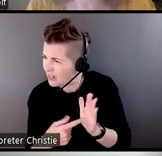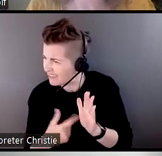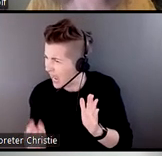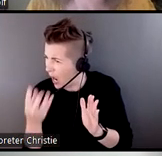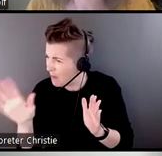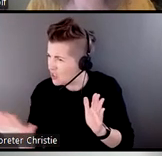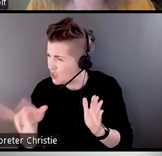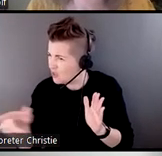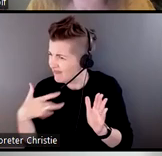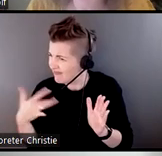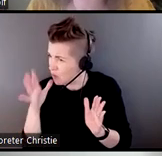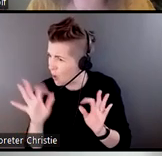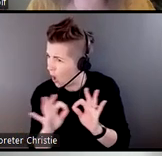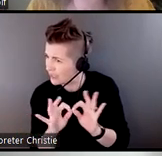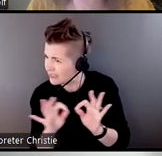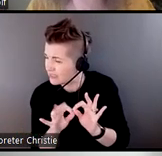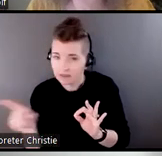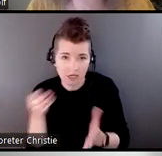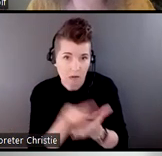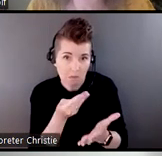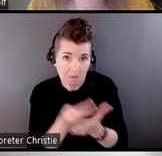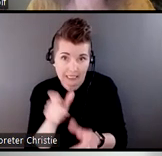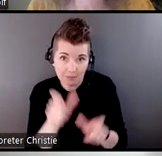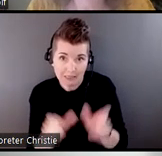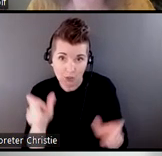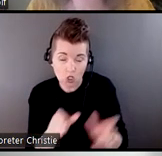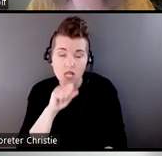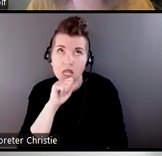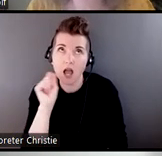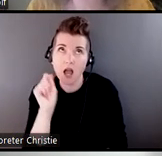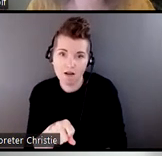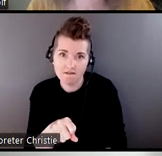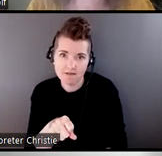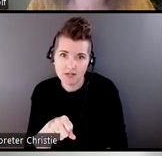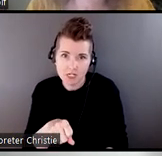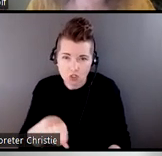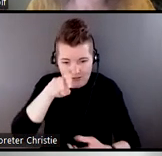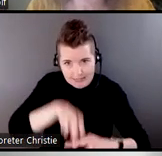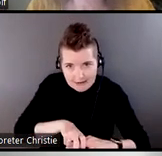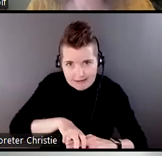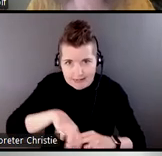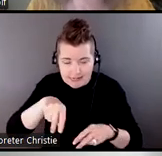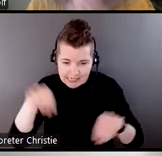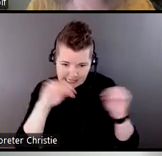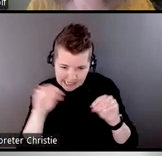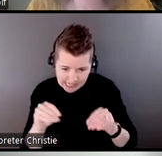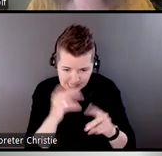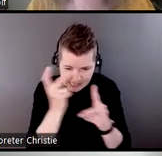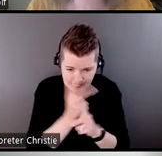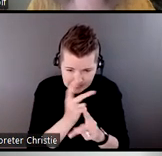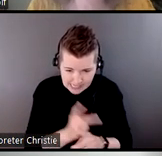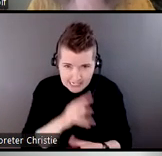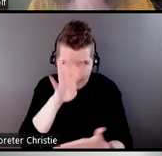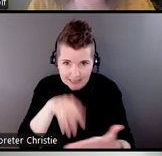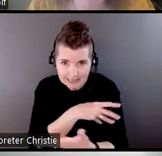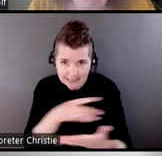money people love to do this. They sit down with their formulas and their spreadsheets. And as long as there's someone on your team